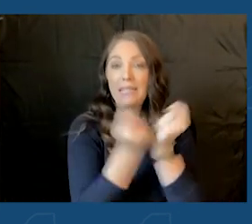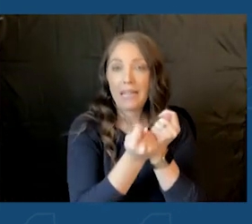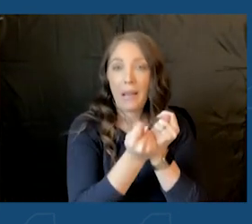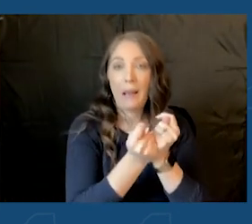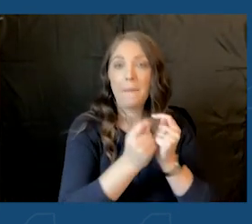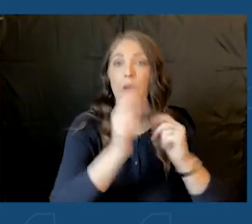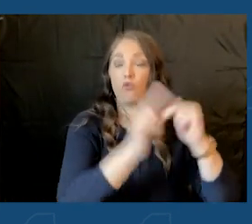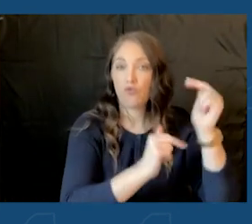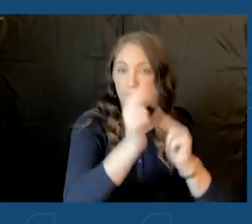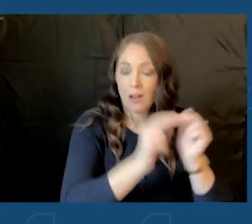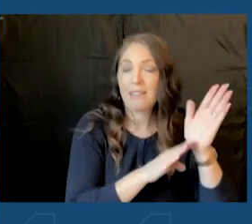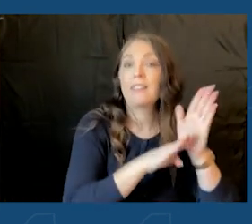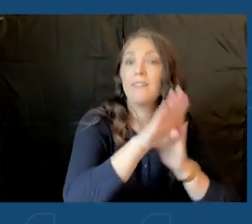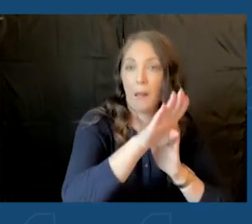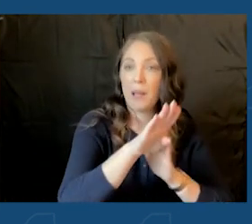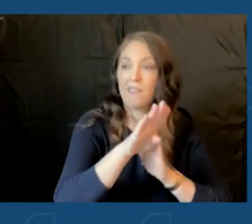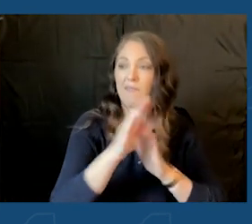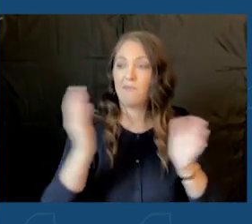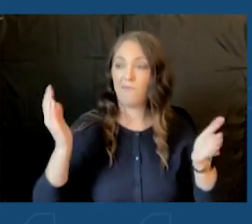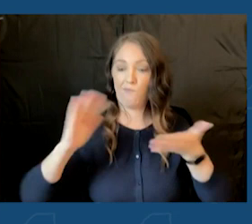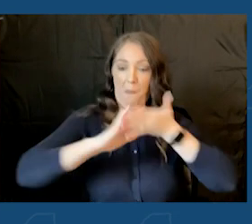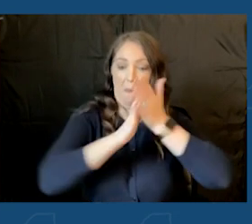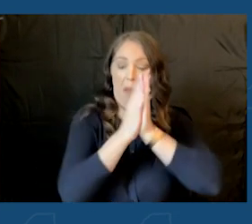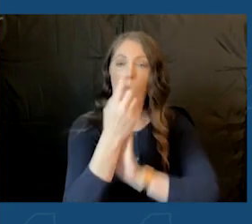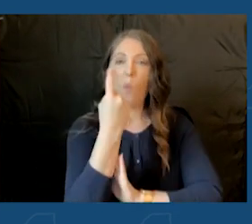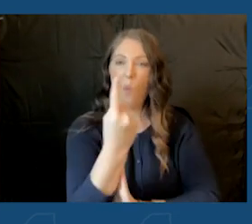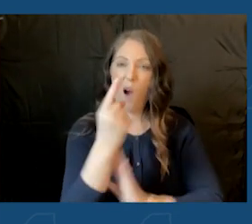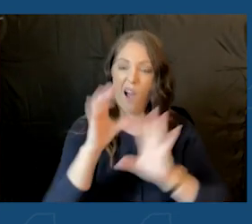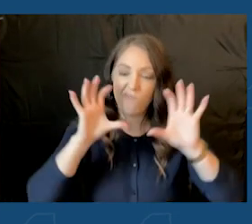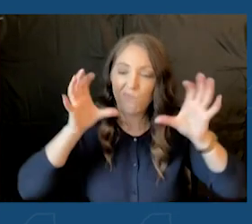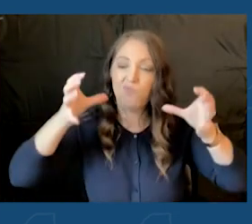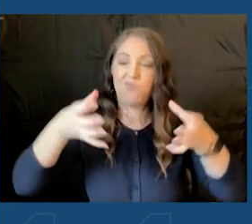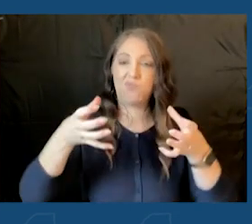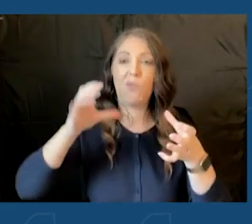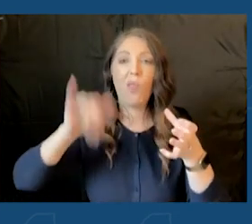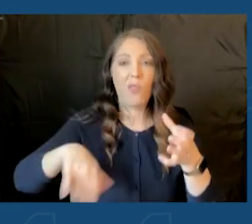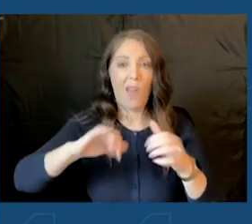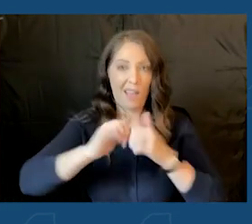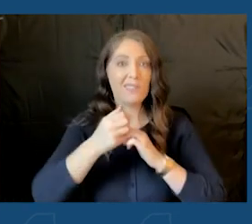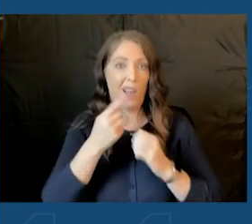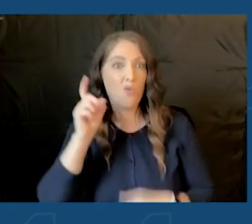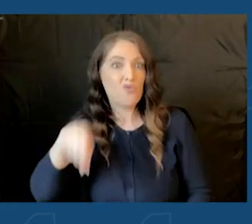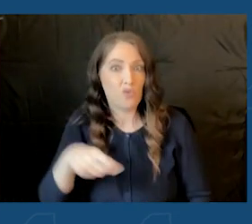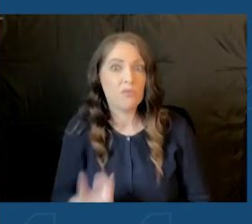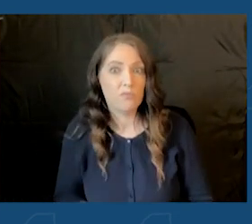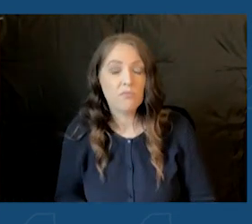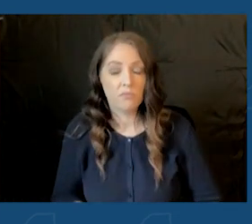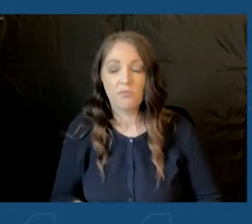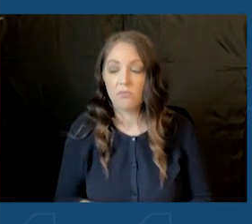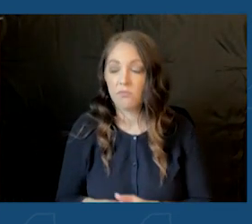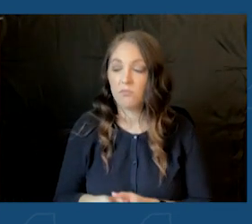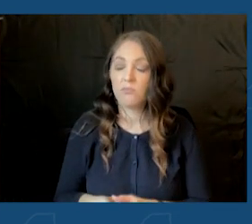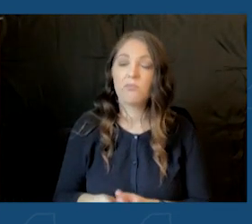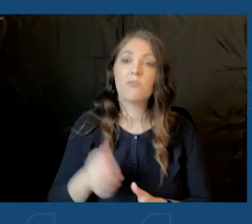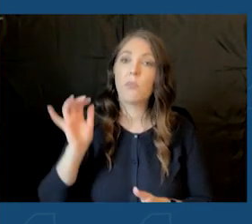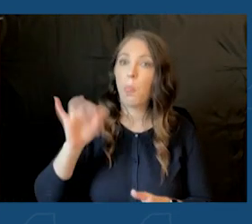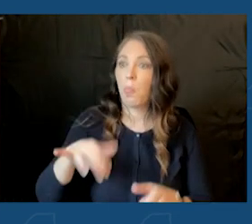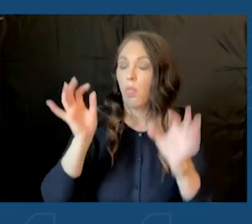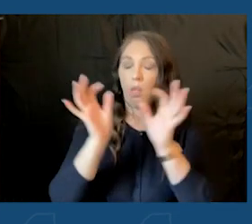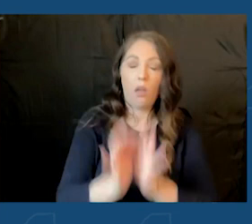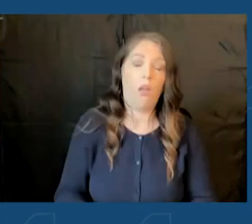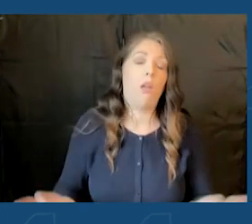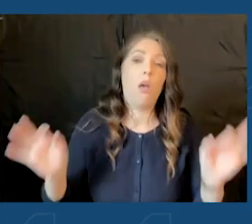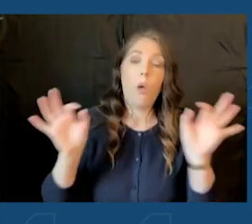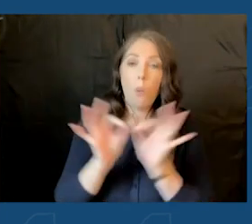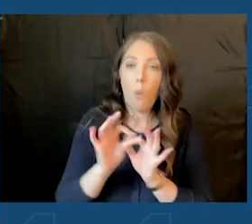one team, and that's how it should be, and that serves as a model for future projects. It was so important that Third